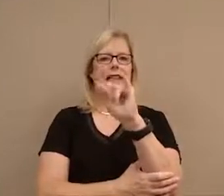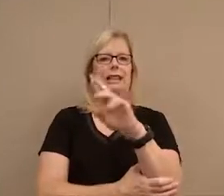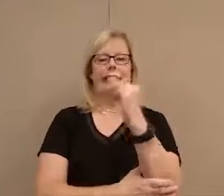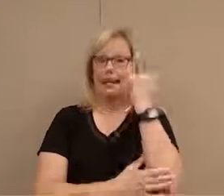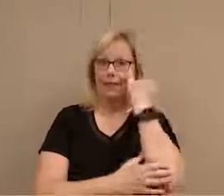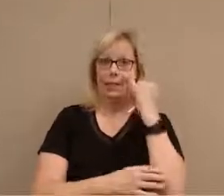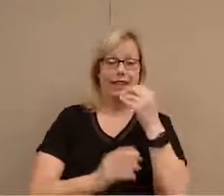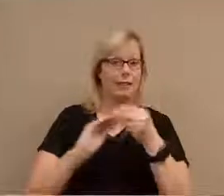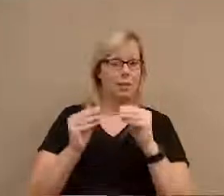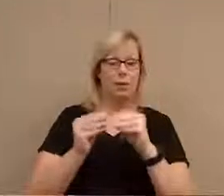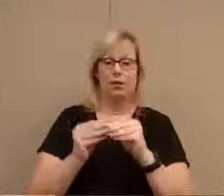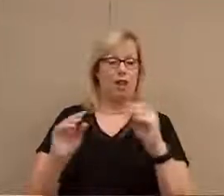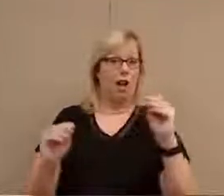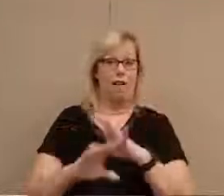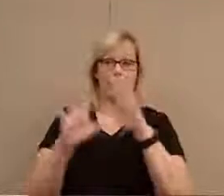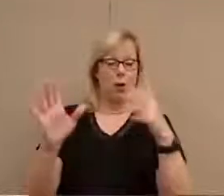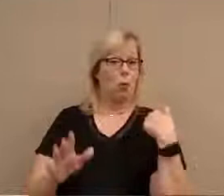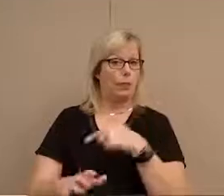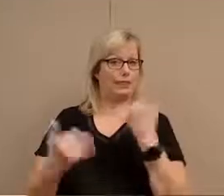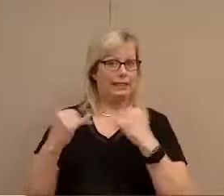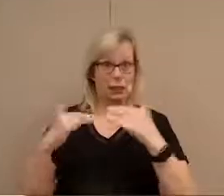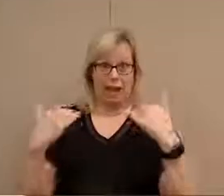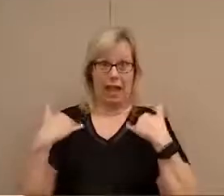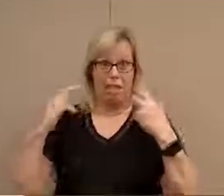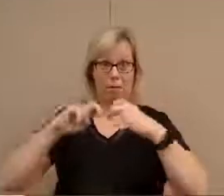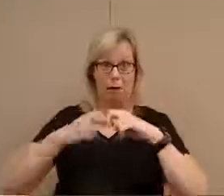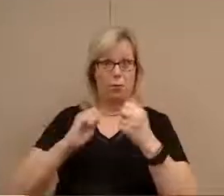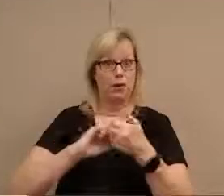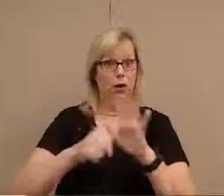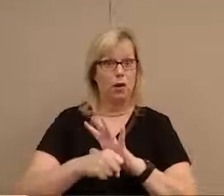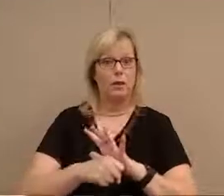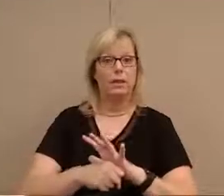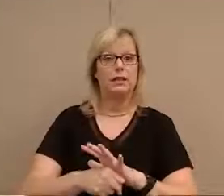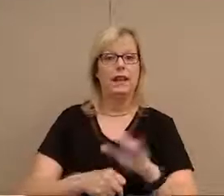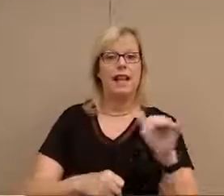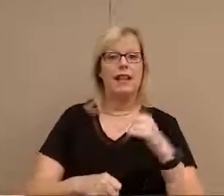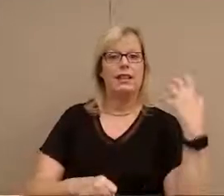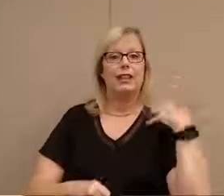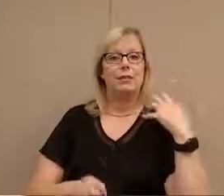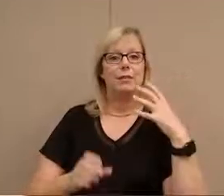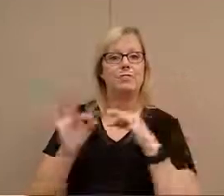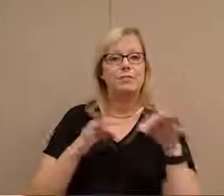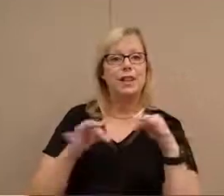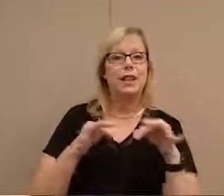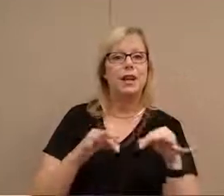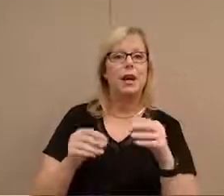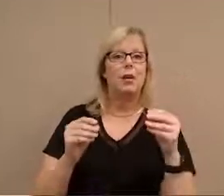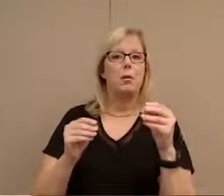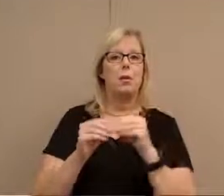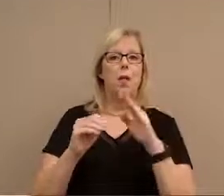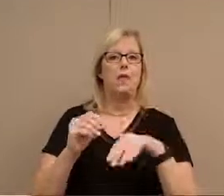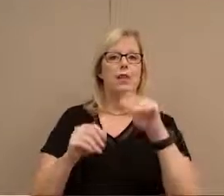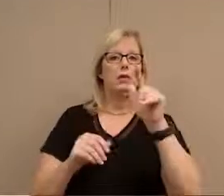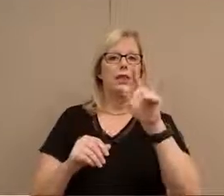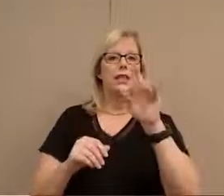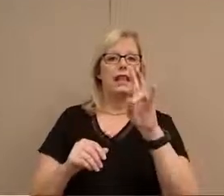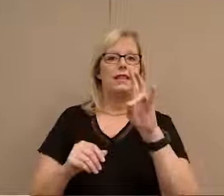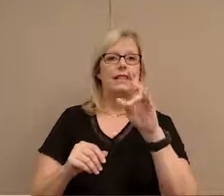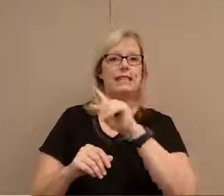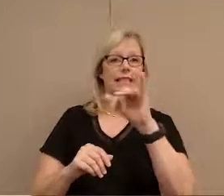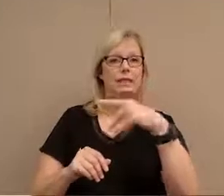numbers aren't telling you that we still have this amongst us, as the chairman said, out of 27 zip codes in St. Clair